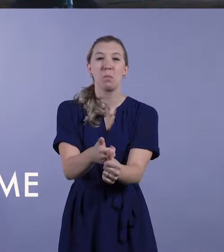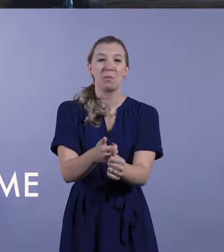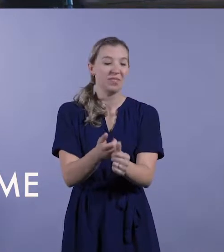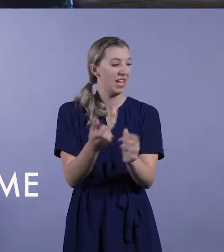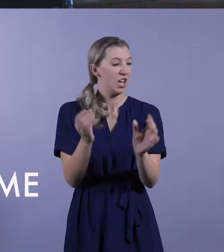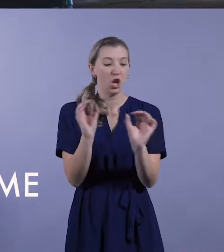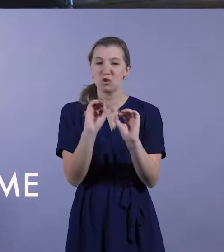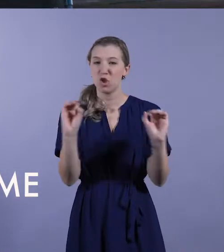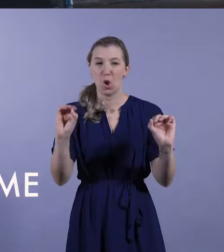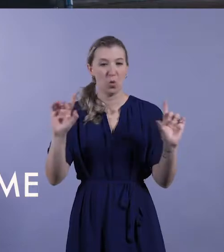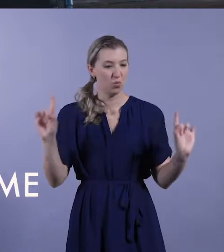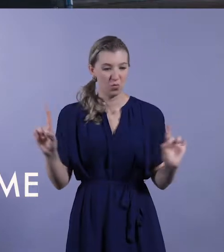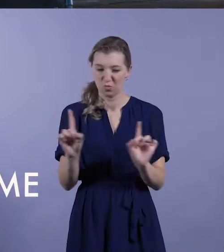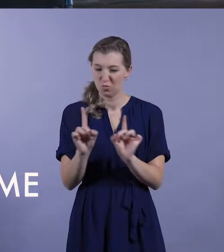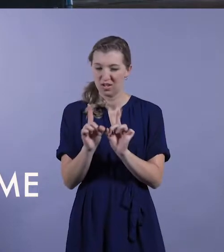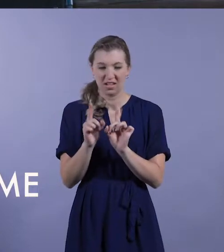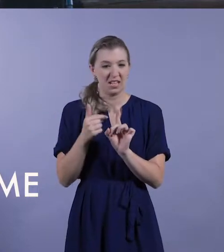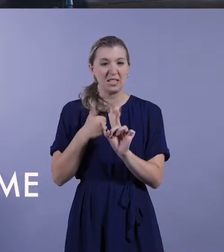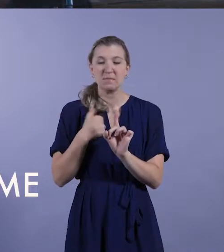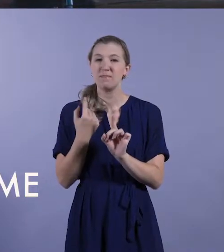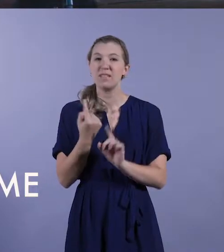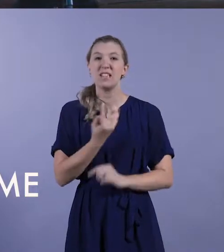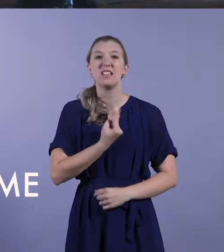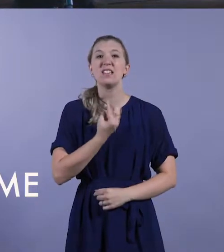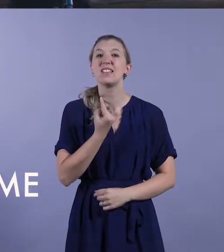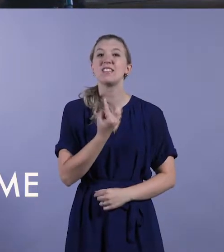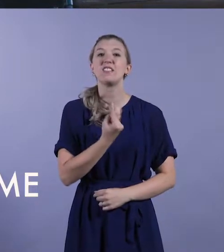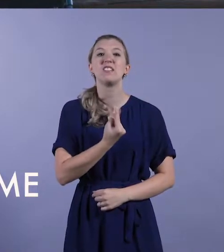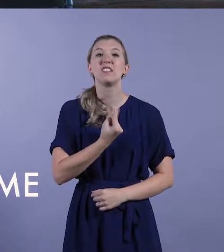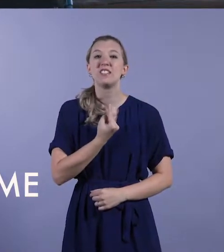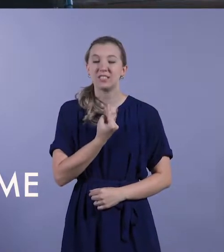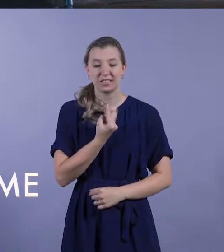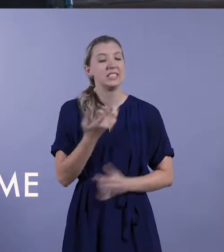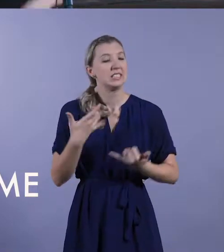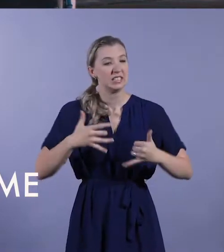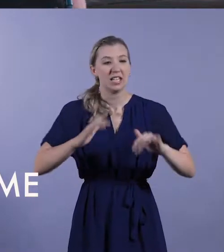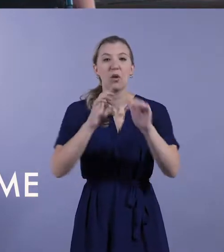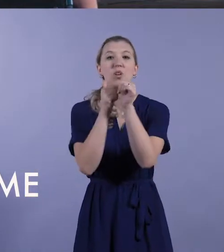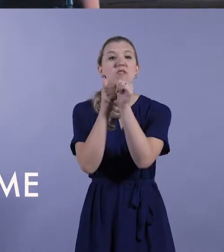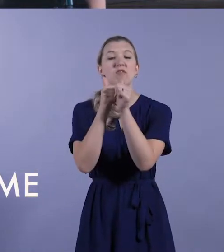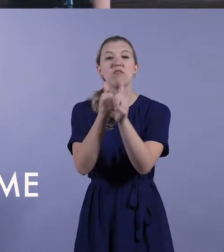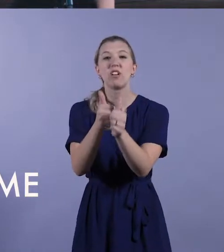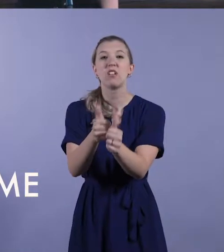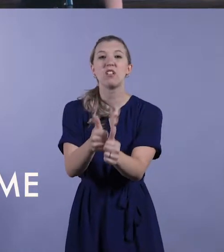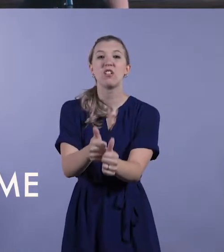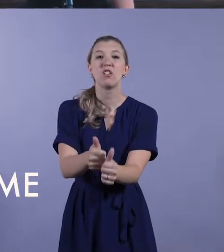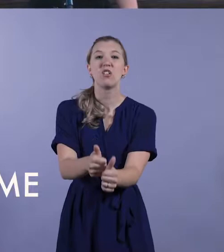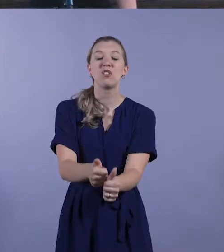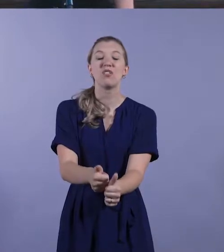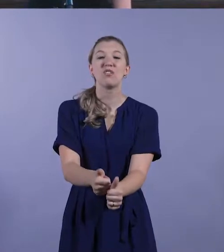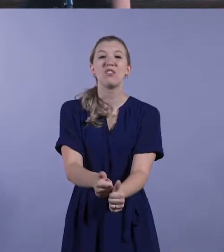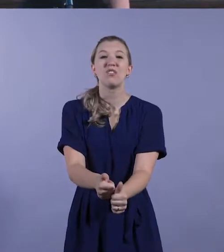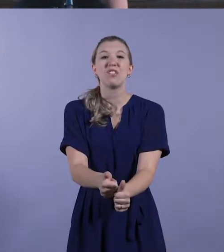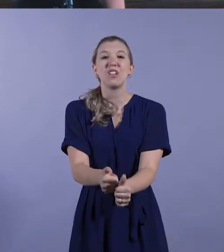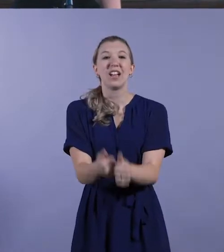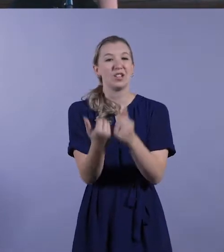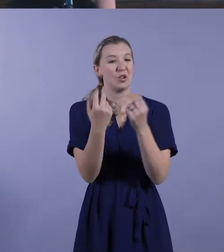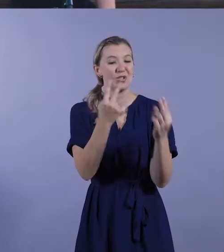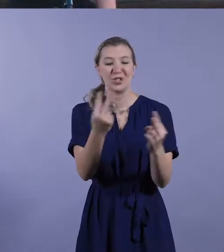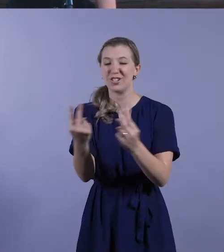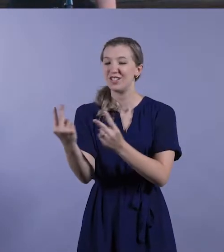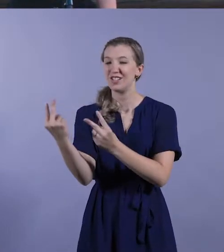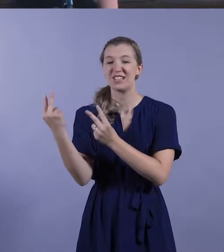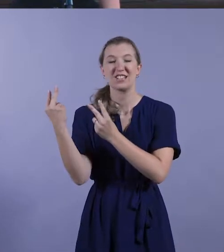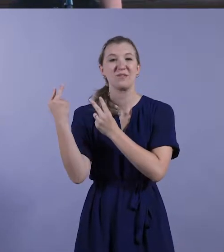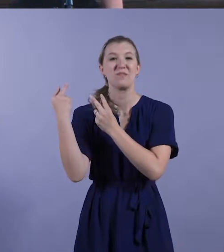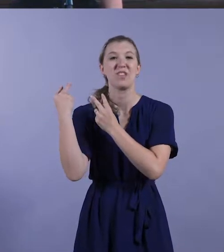follow. Though none go with me, still I will follow.